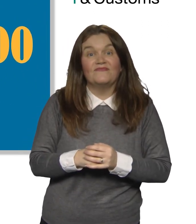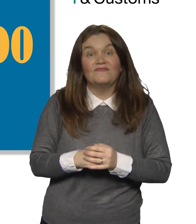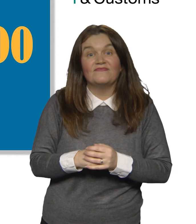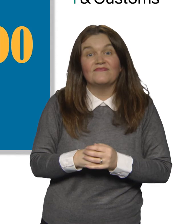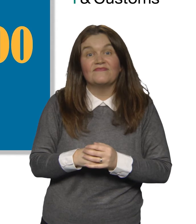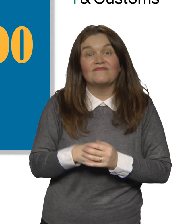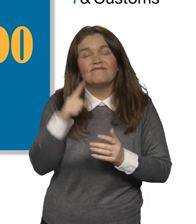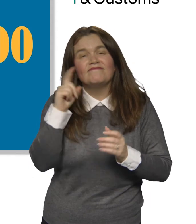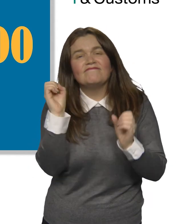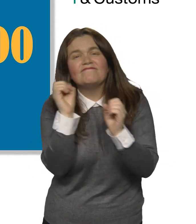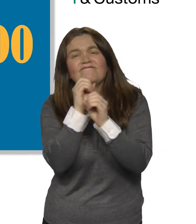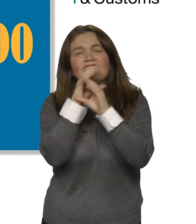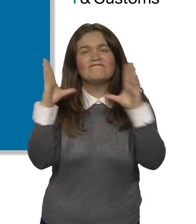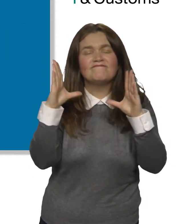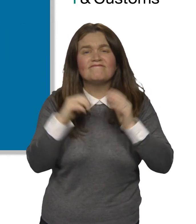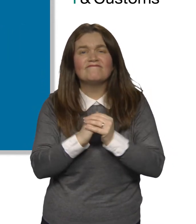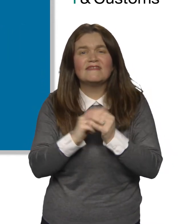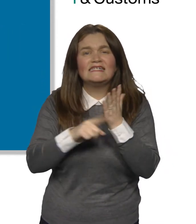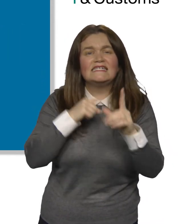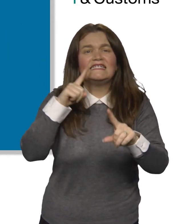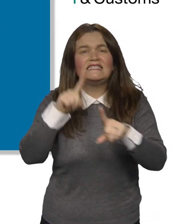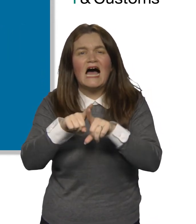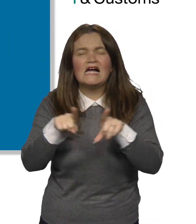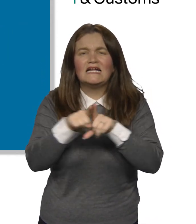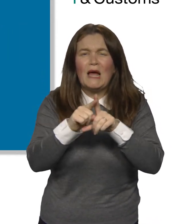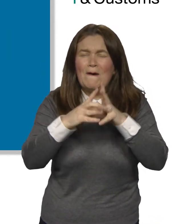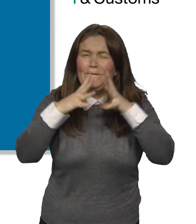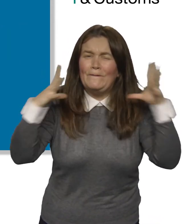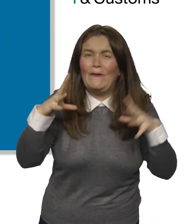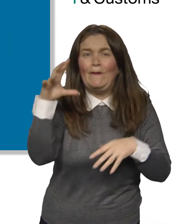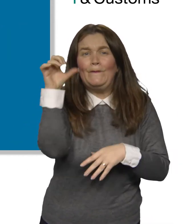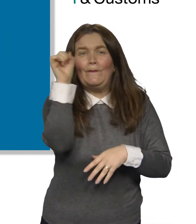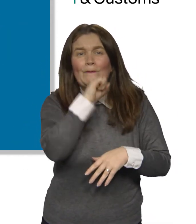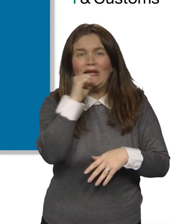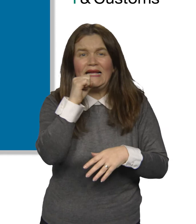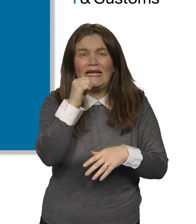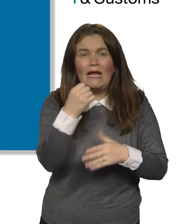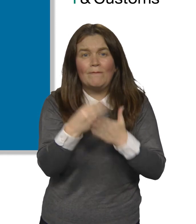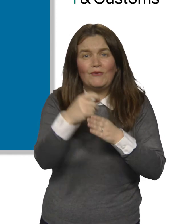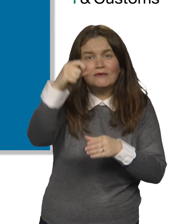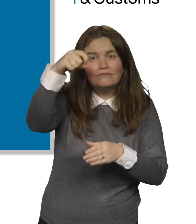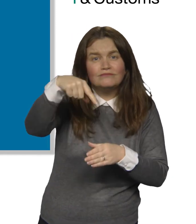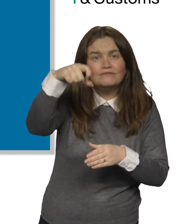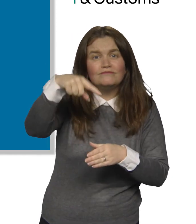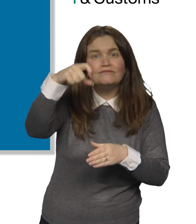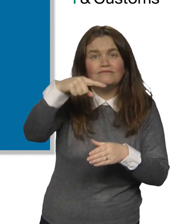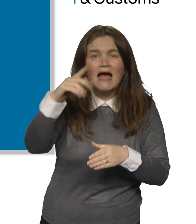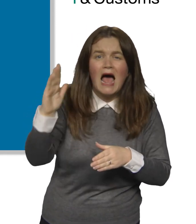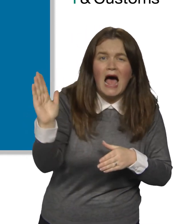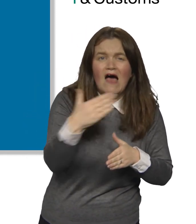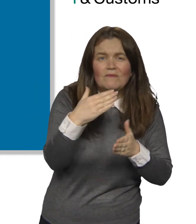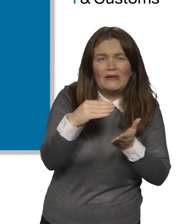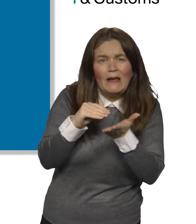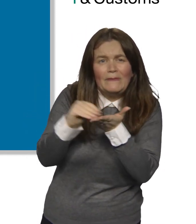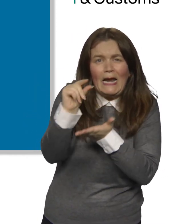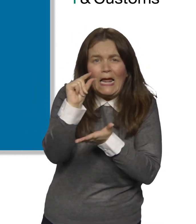500,000,000,000. You can think of tax as an absolutely enormous piggy bank that everyone pays a bit of money into to